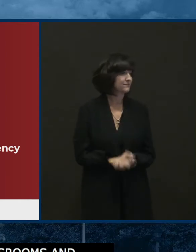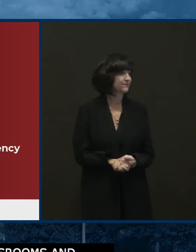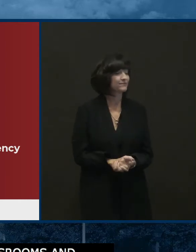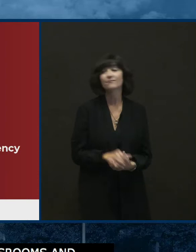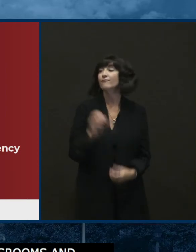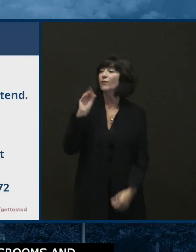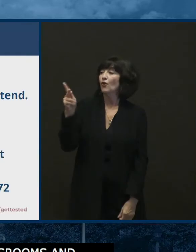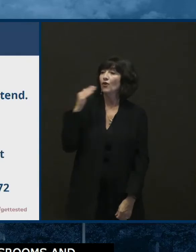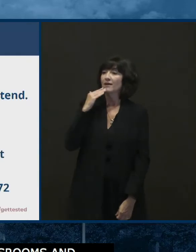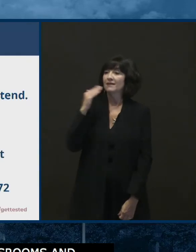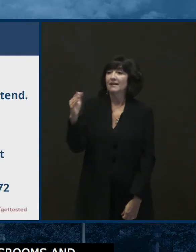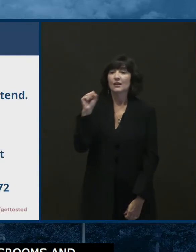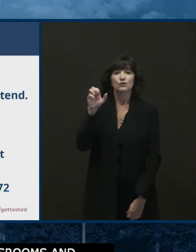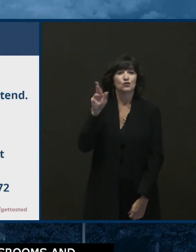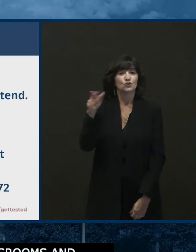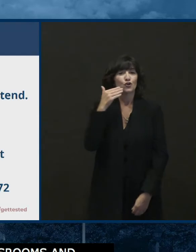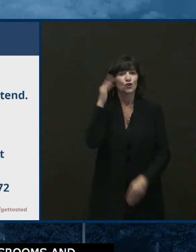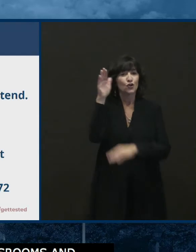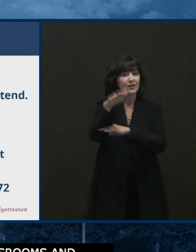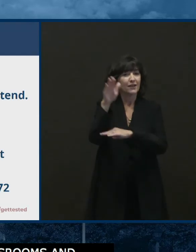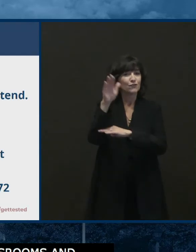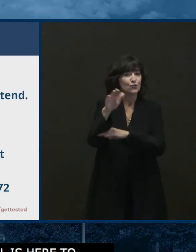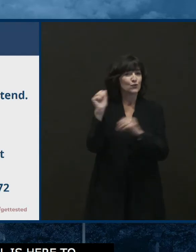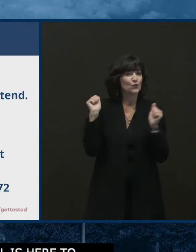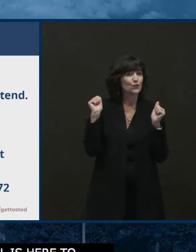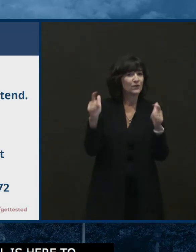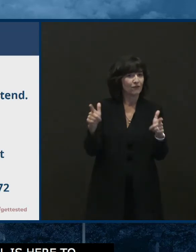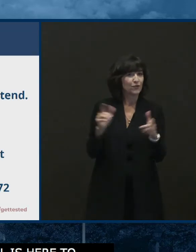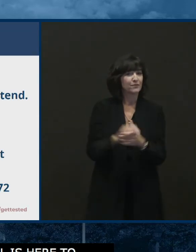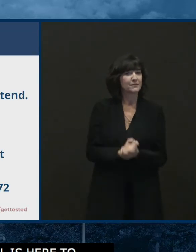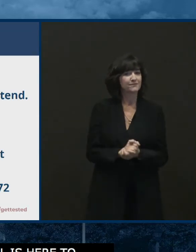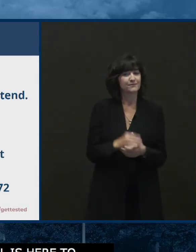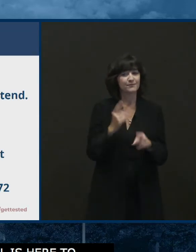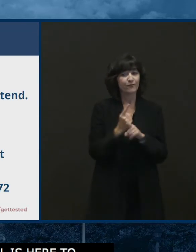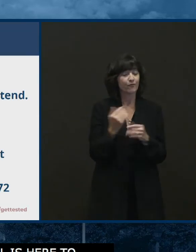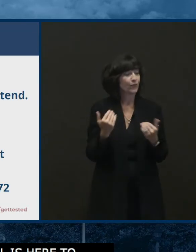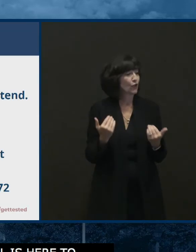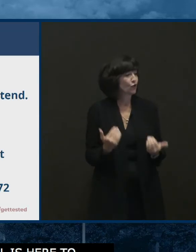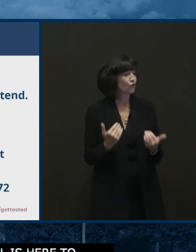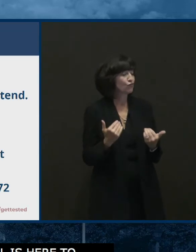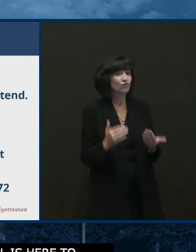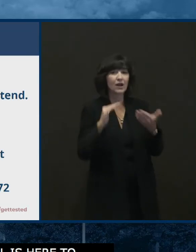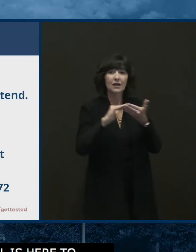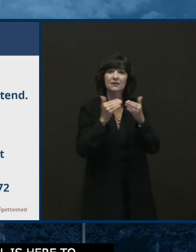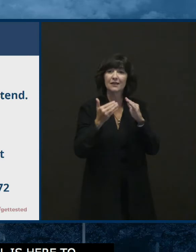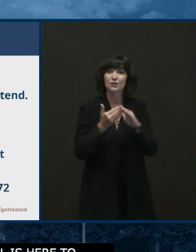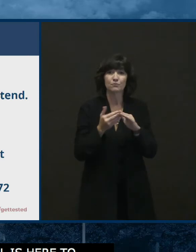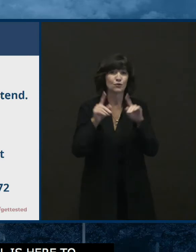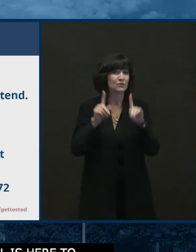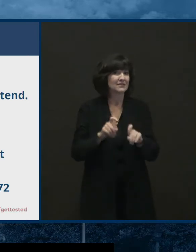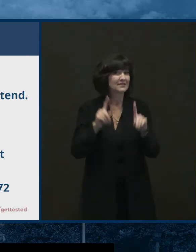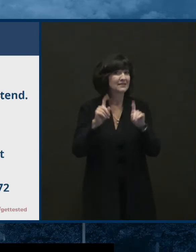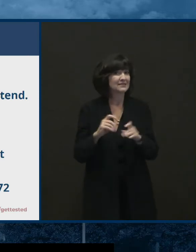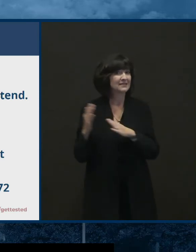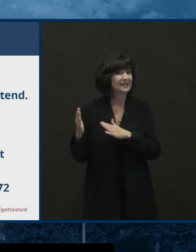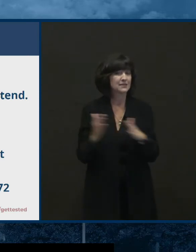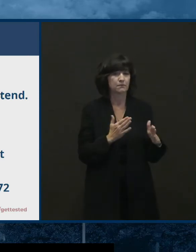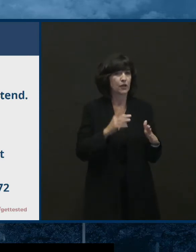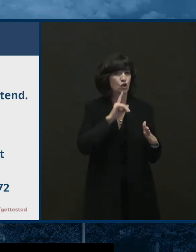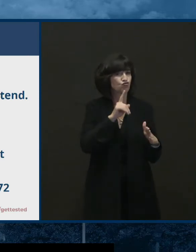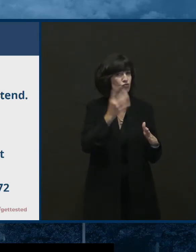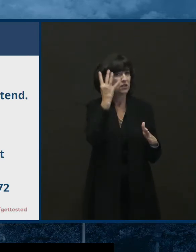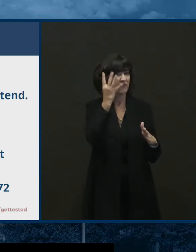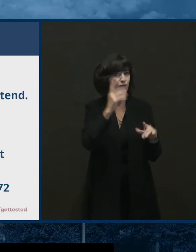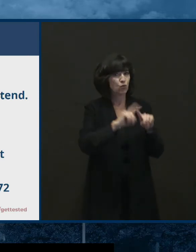thank you, sir. Good afternoon, everybody. Right now, the community testing plan is really in 4 different buckets. We have